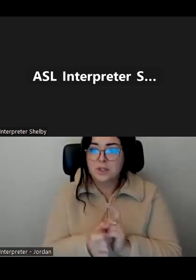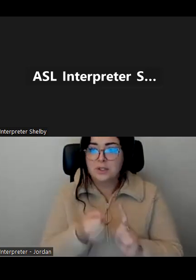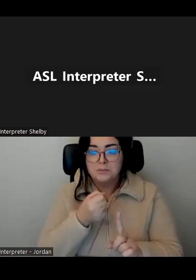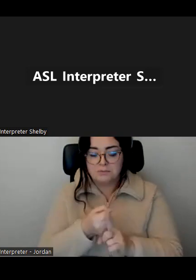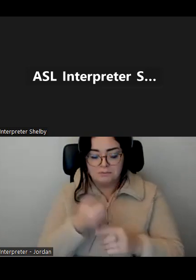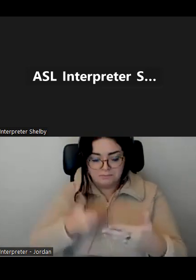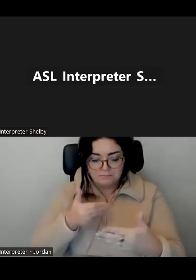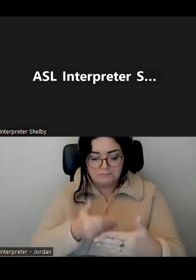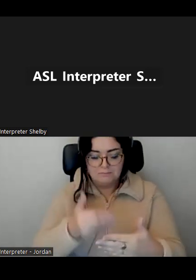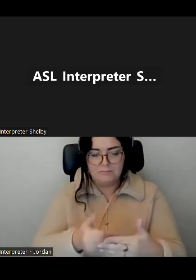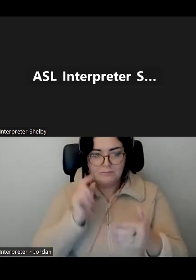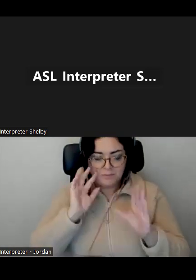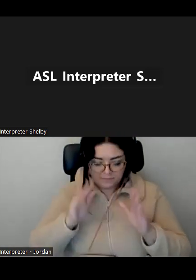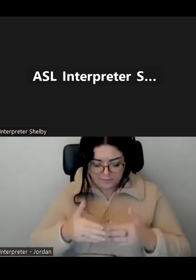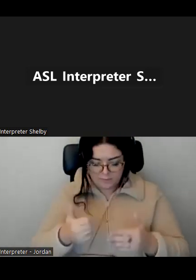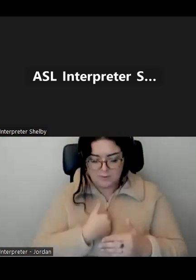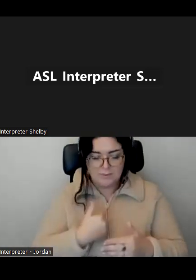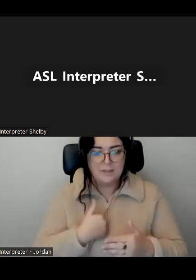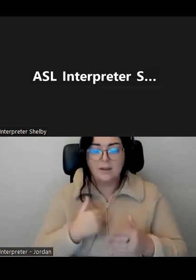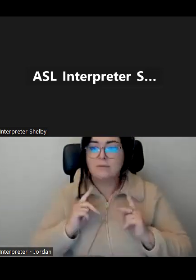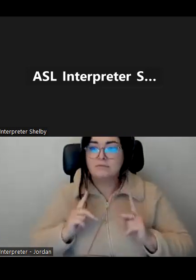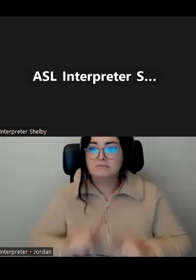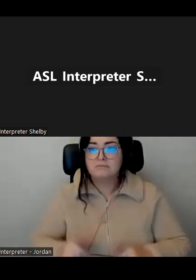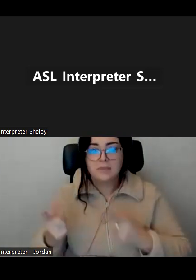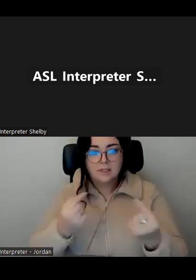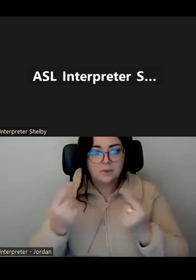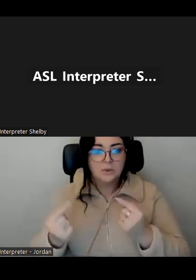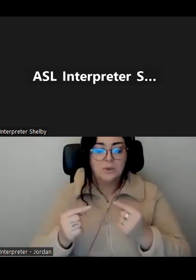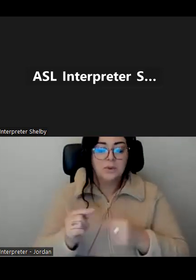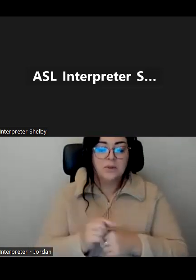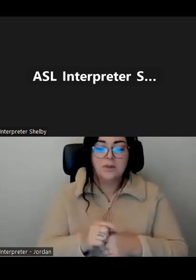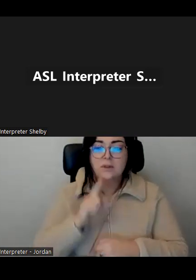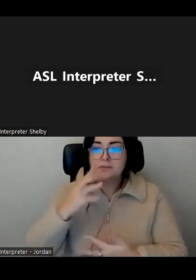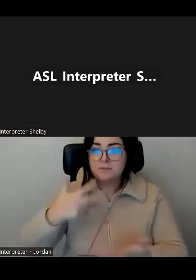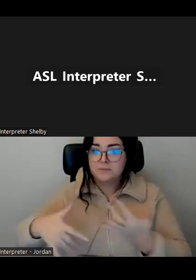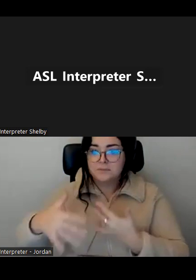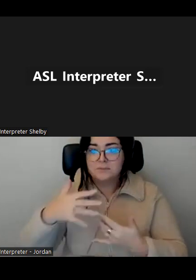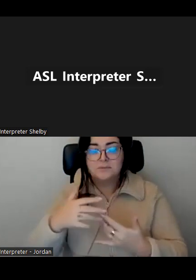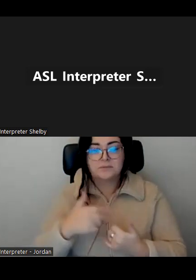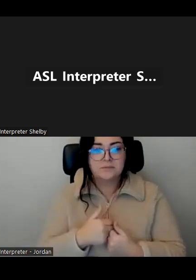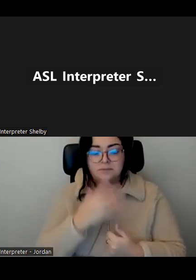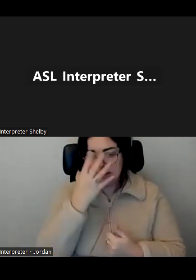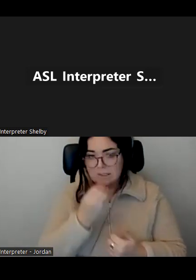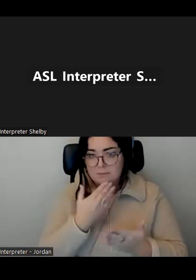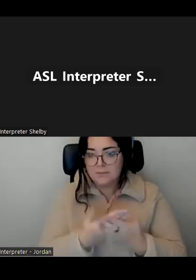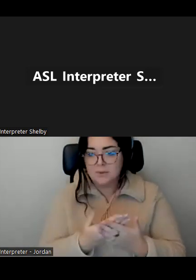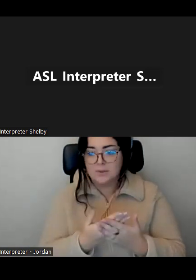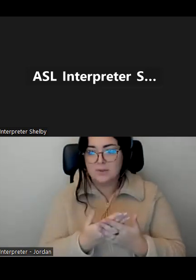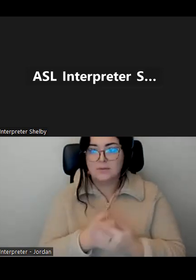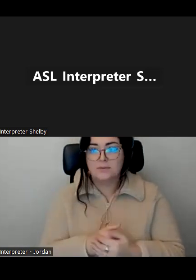certainly focus on eating well, being physically active, socializing, getting enough rest,